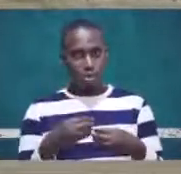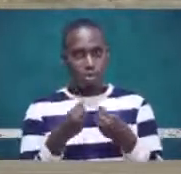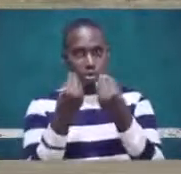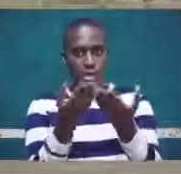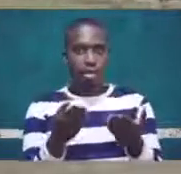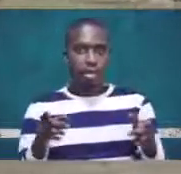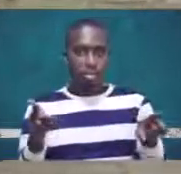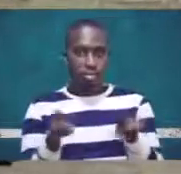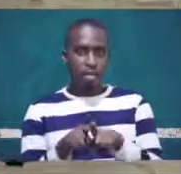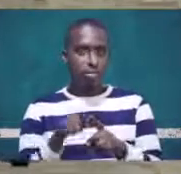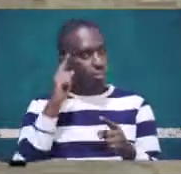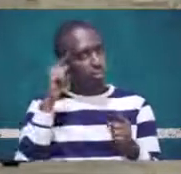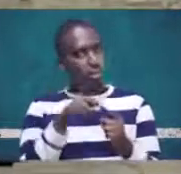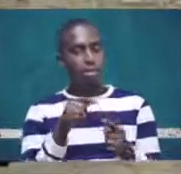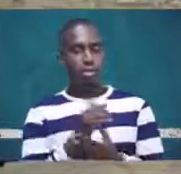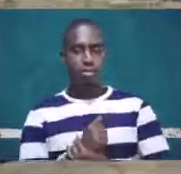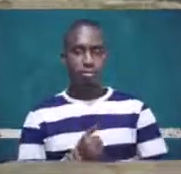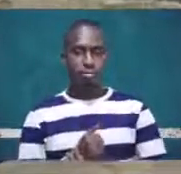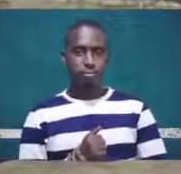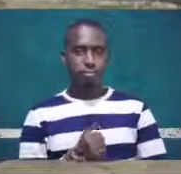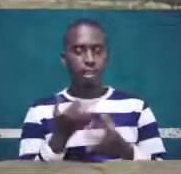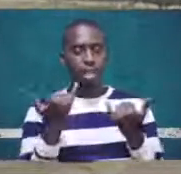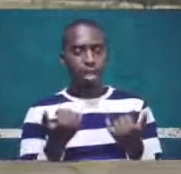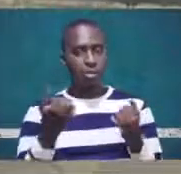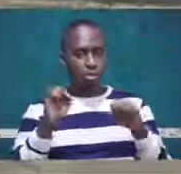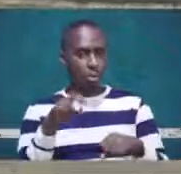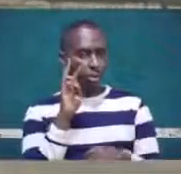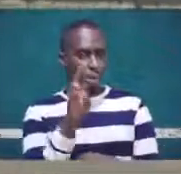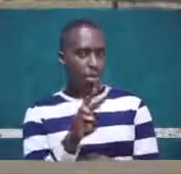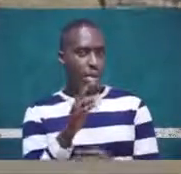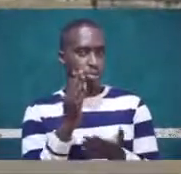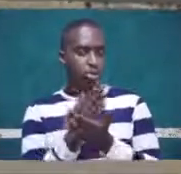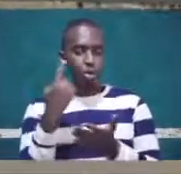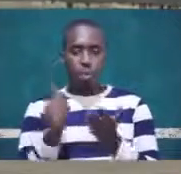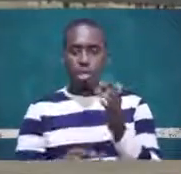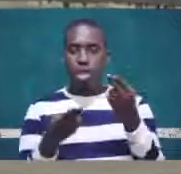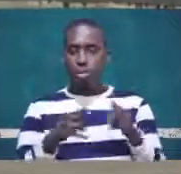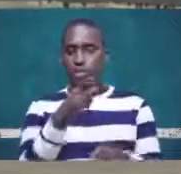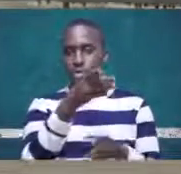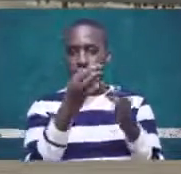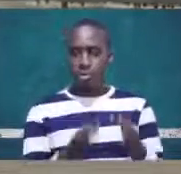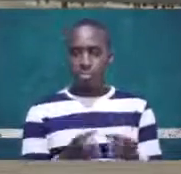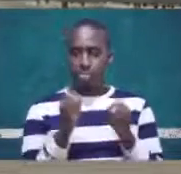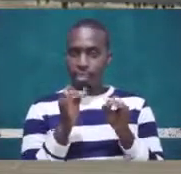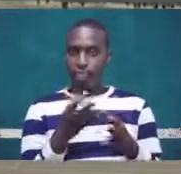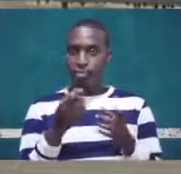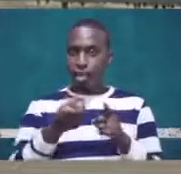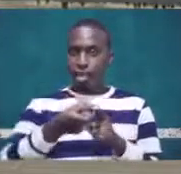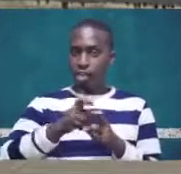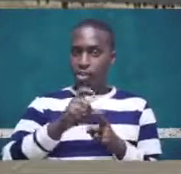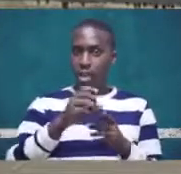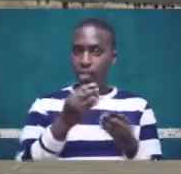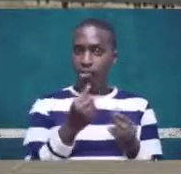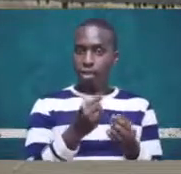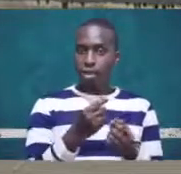same purpose. So now let us see now what happens to these two goods. If there is an increase in price